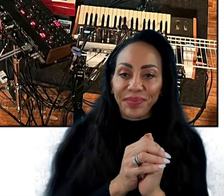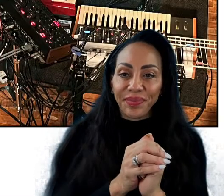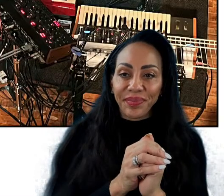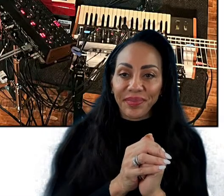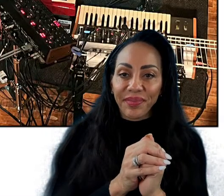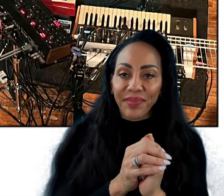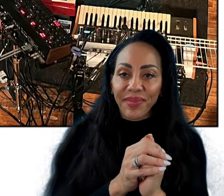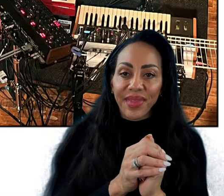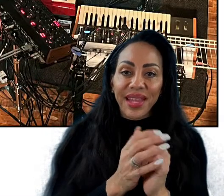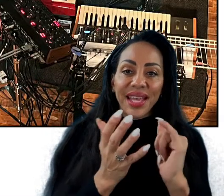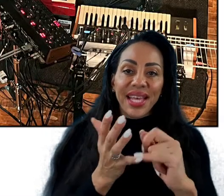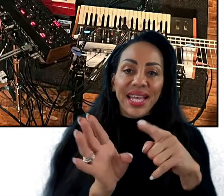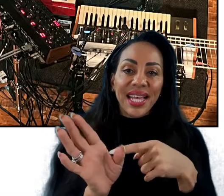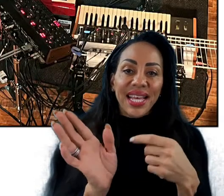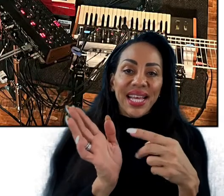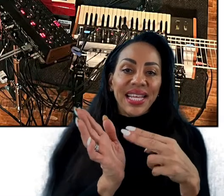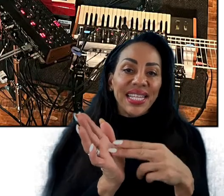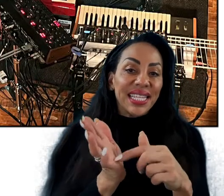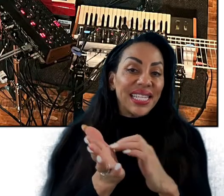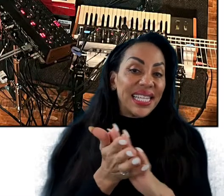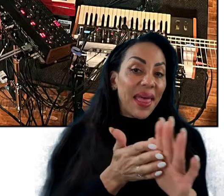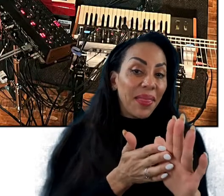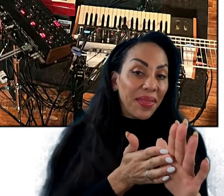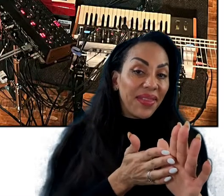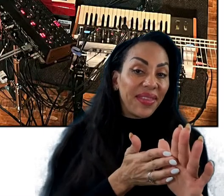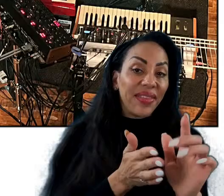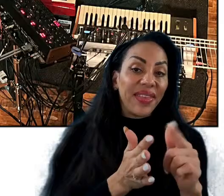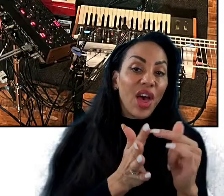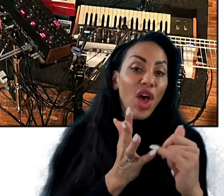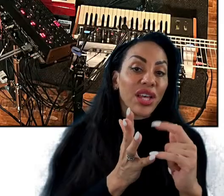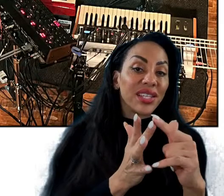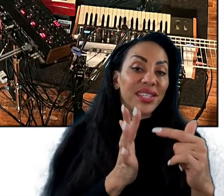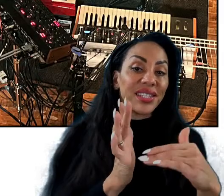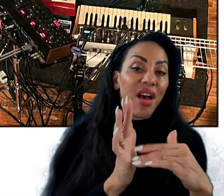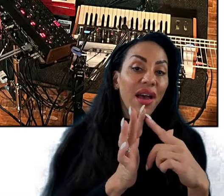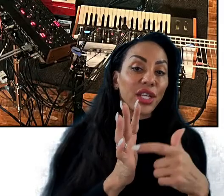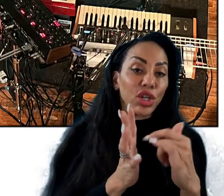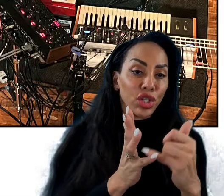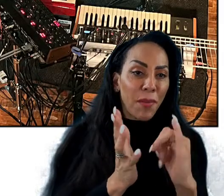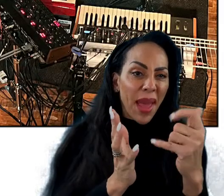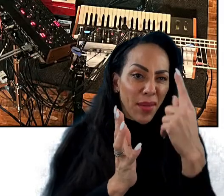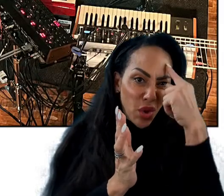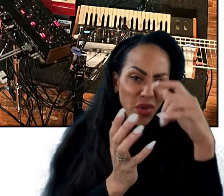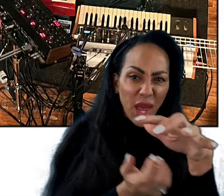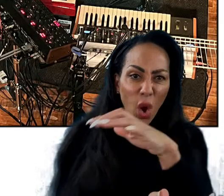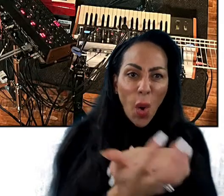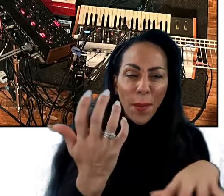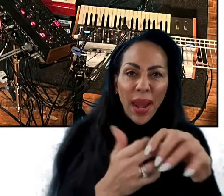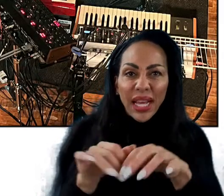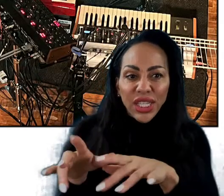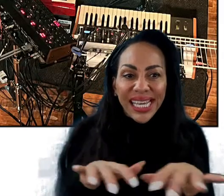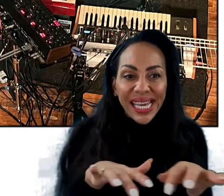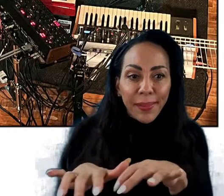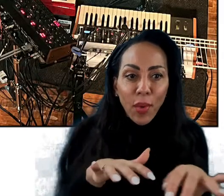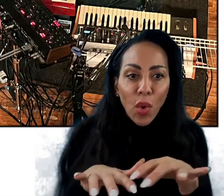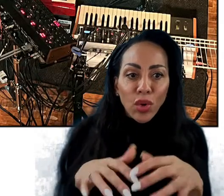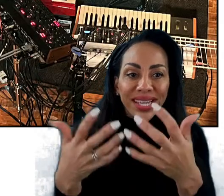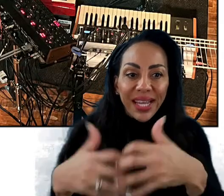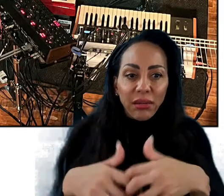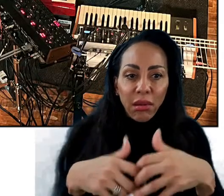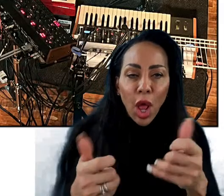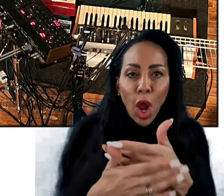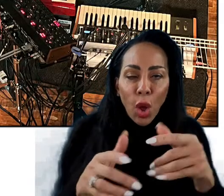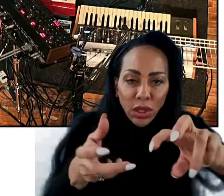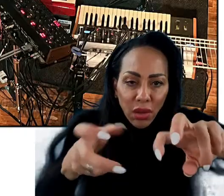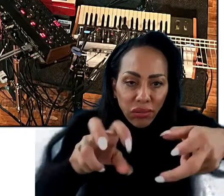Synths. That's why we're here, right? So you might think of synthesizers as these very complex keyboard instruments, full of knobs and